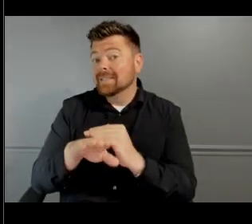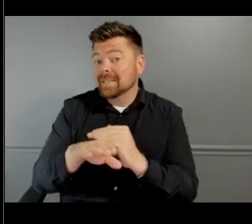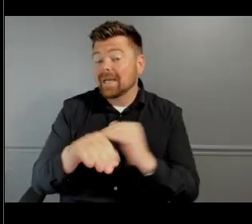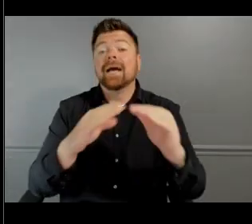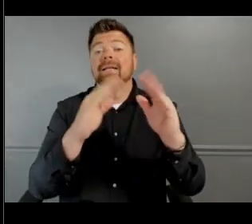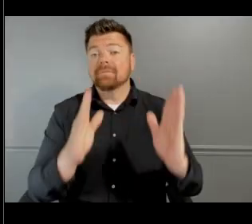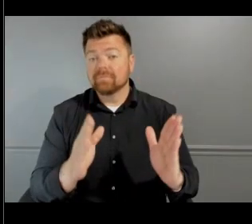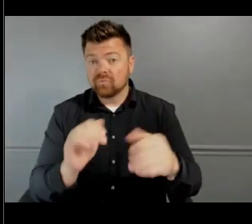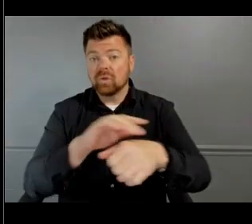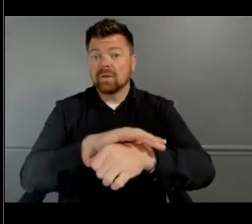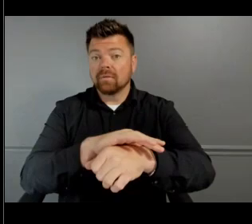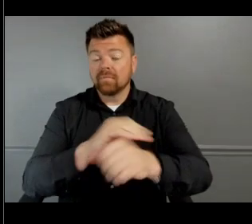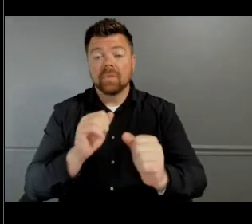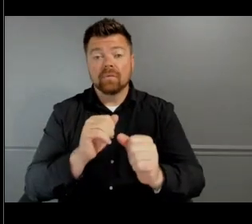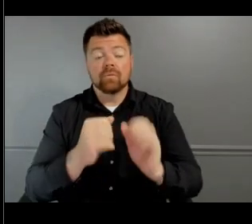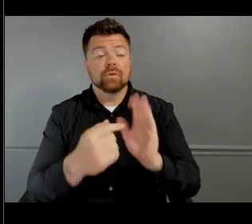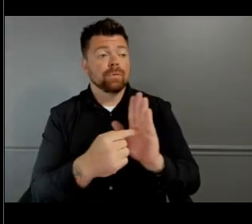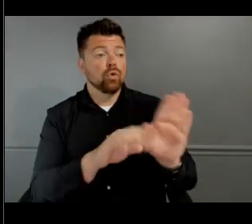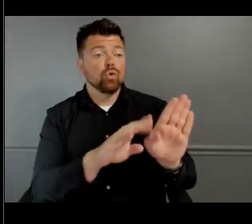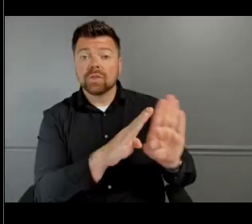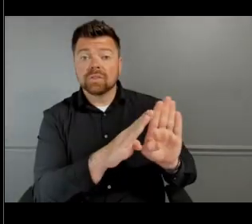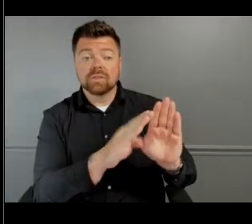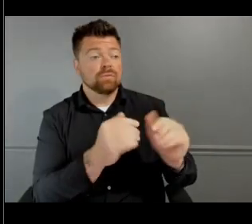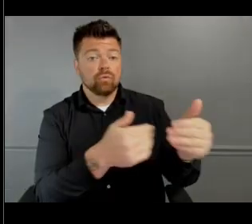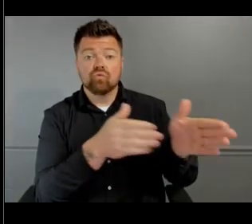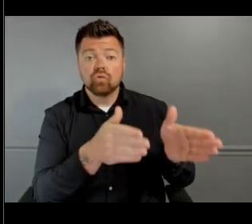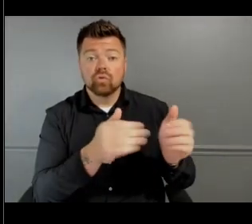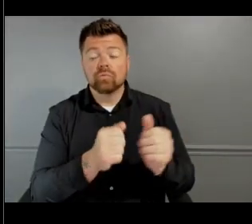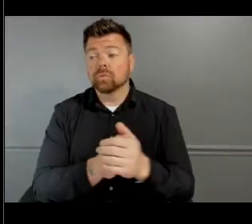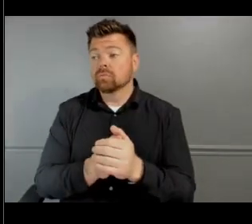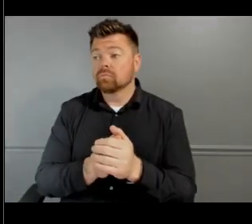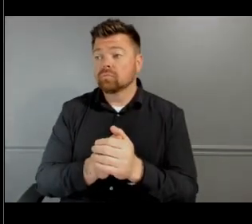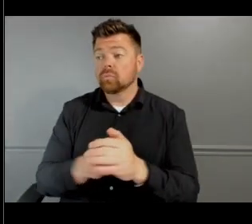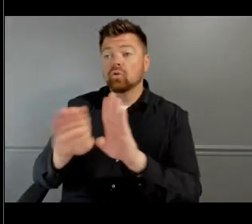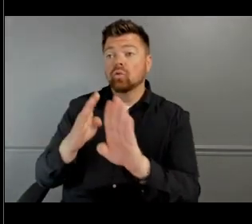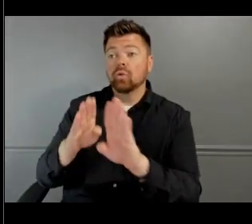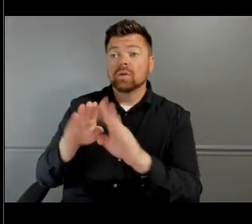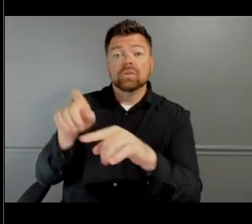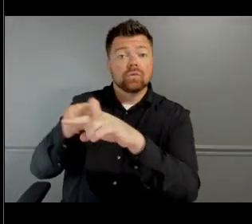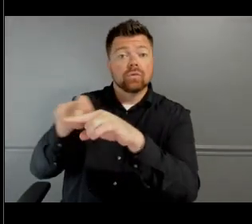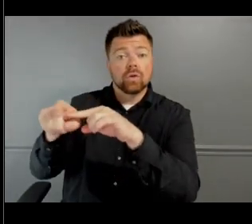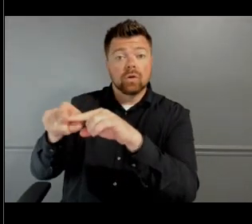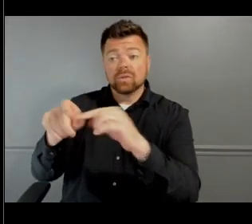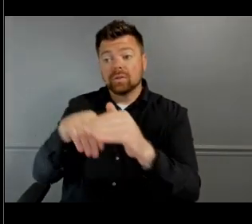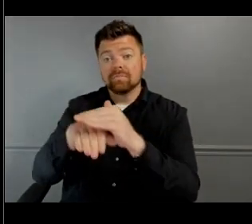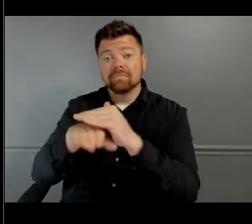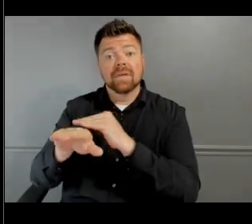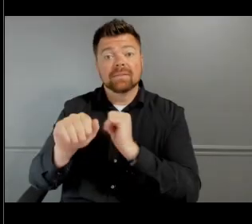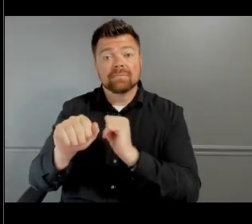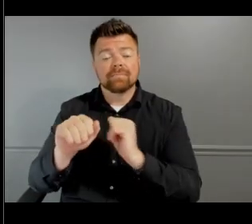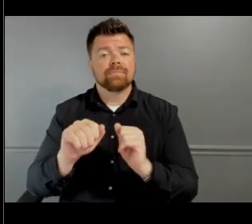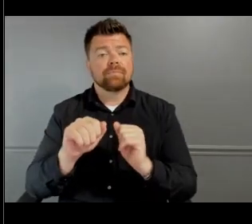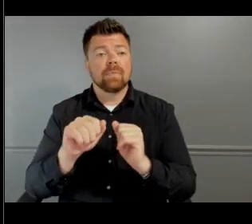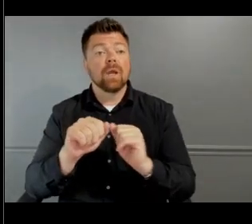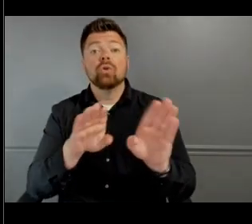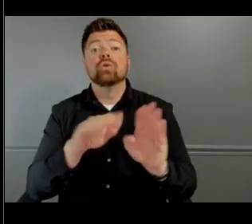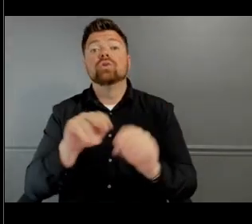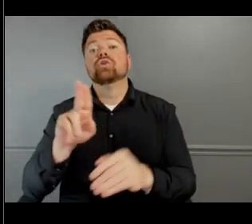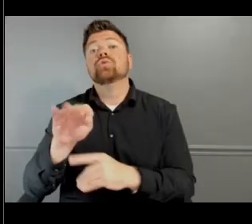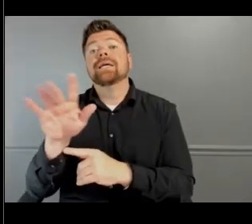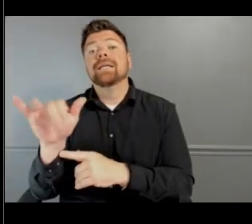doors between rooms, doors into walk-in closets, and doors into utility